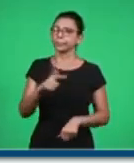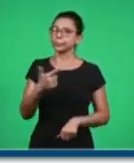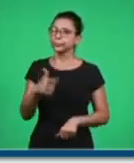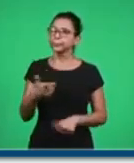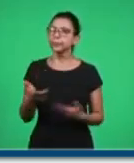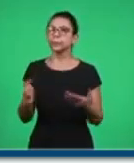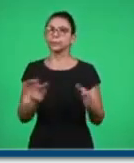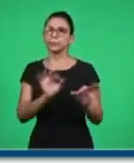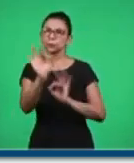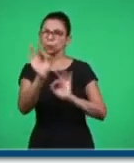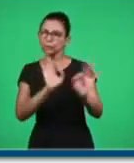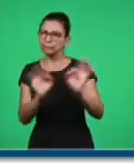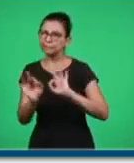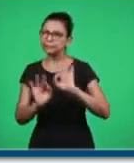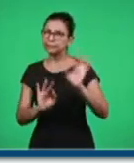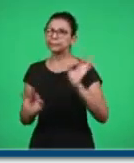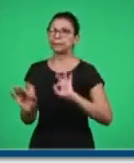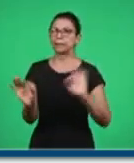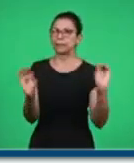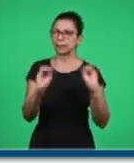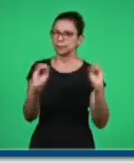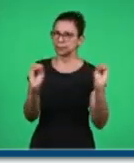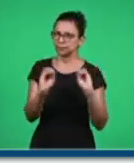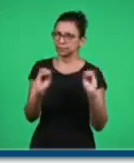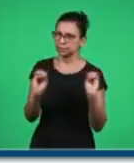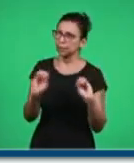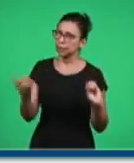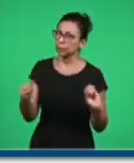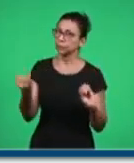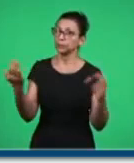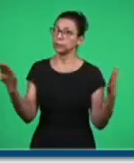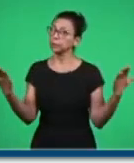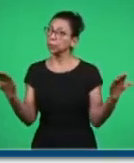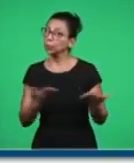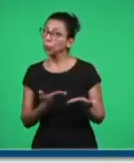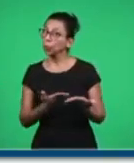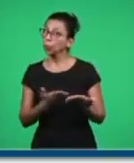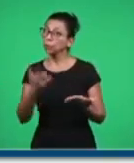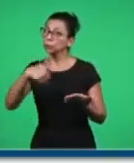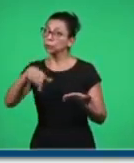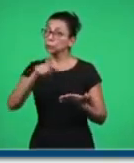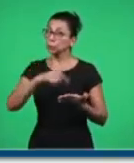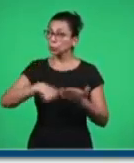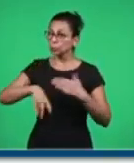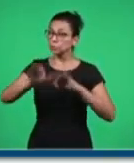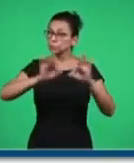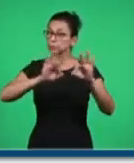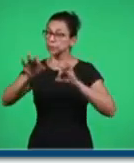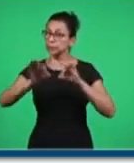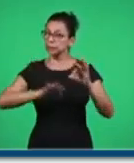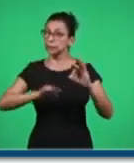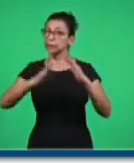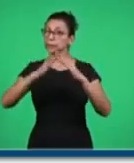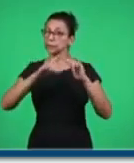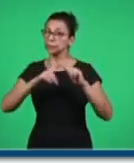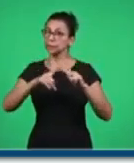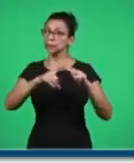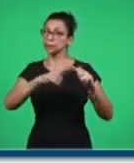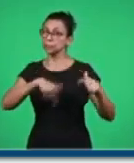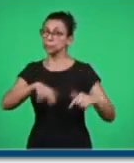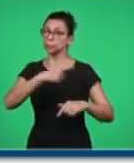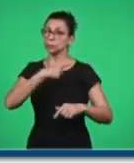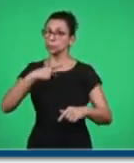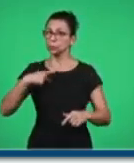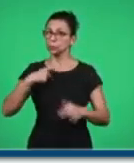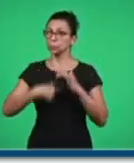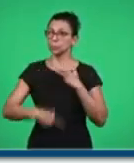at 2:30. So take advantage on January 4th. Prepare the church and the people, the